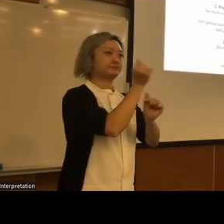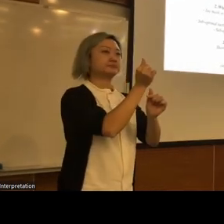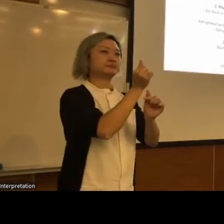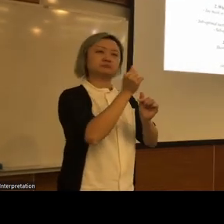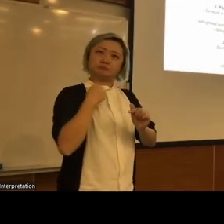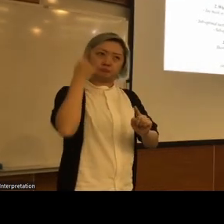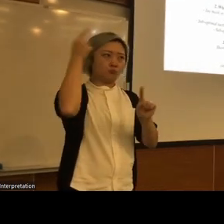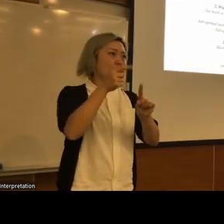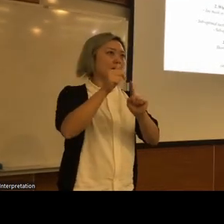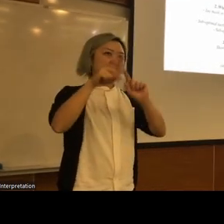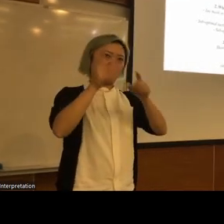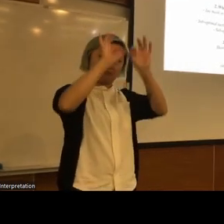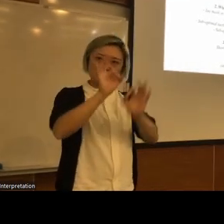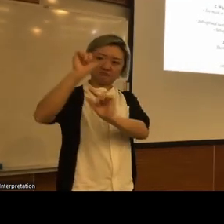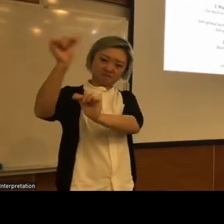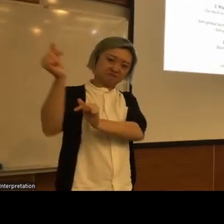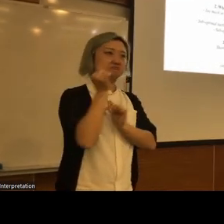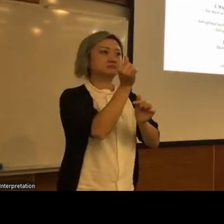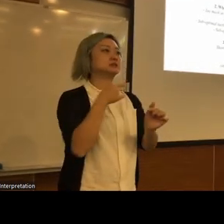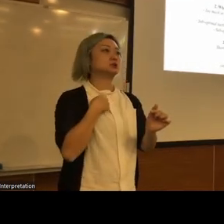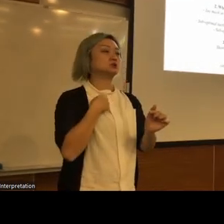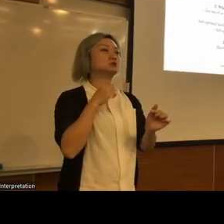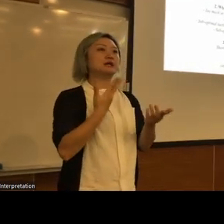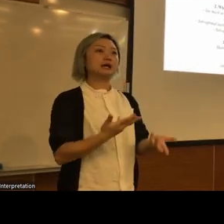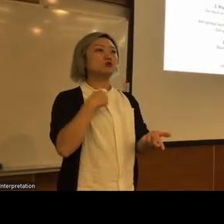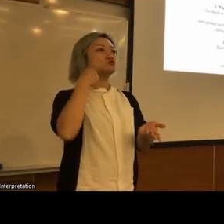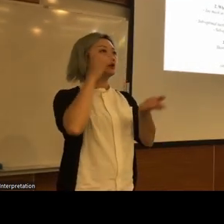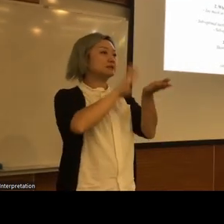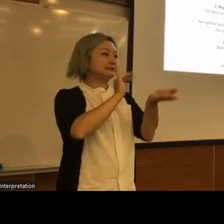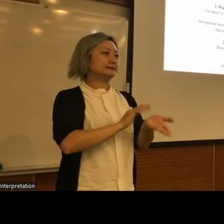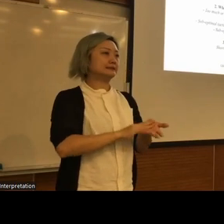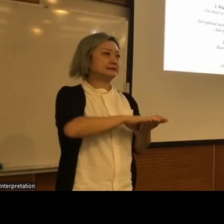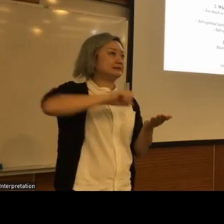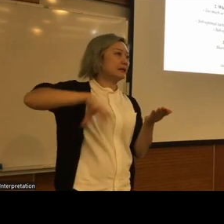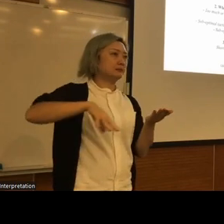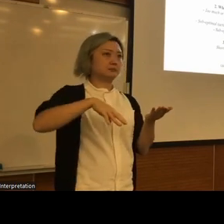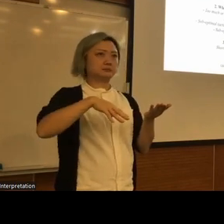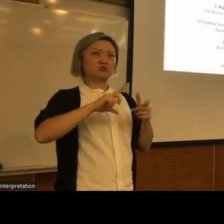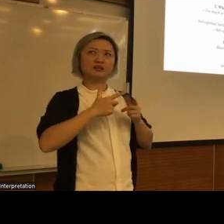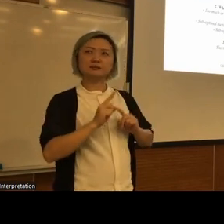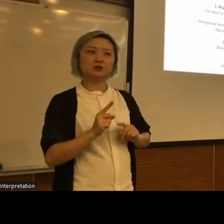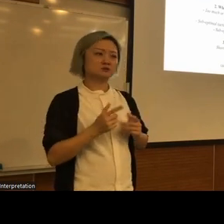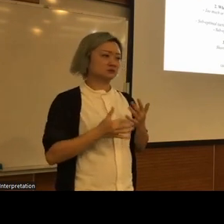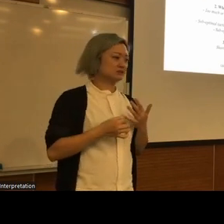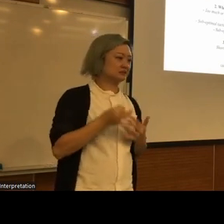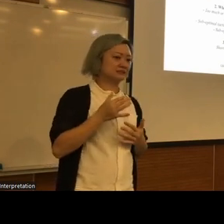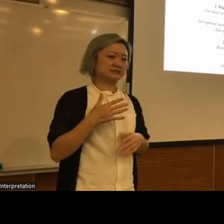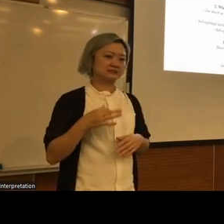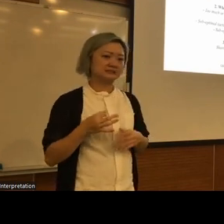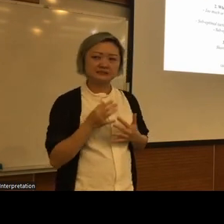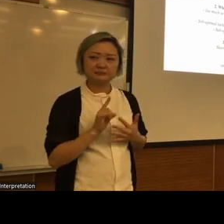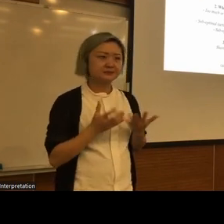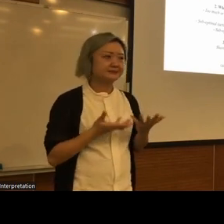performance? When requirements for processing capacity increase. When do they increase?